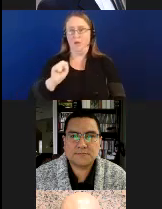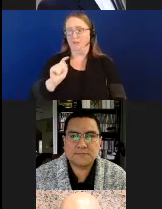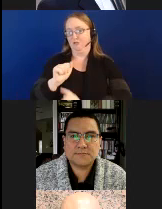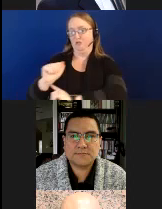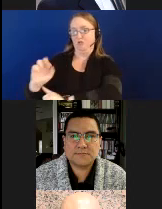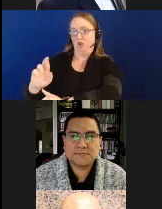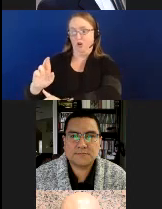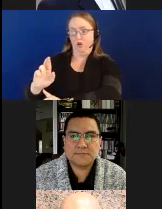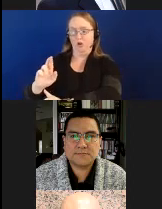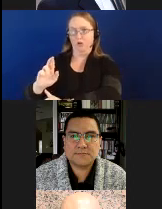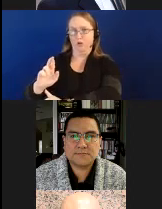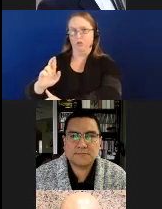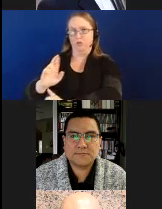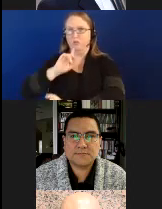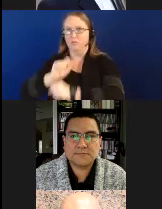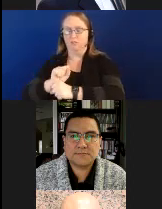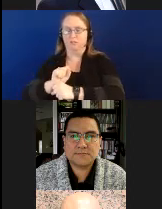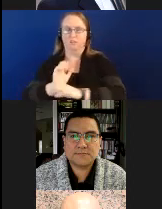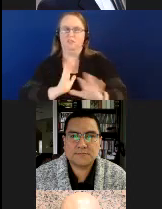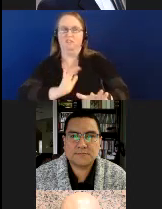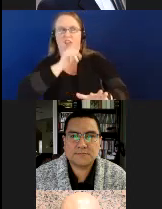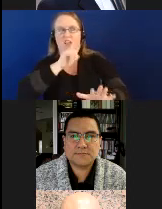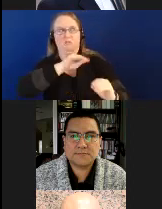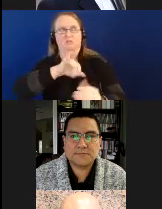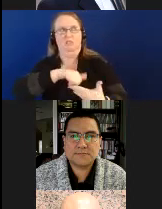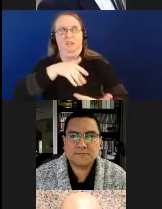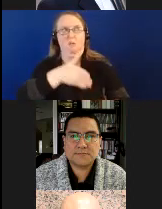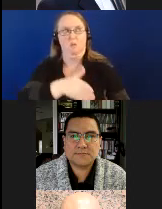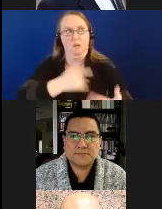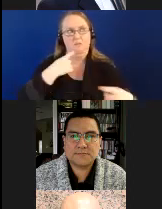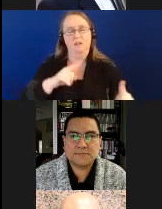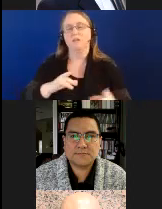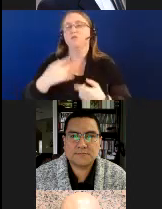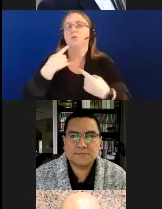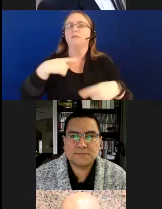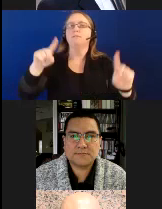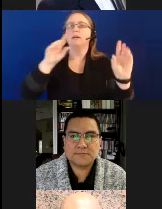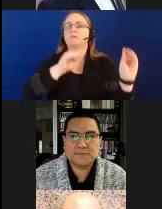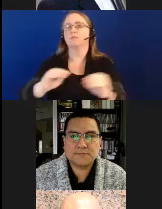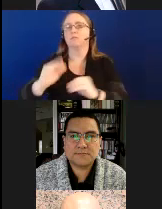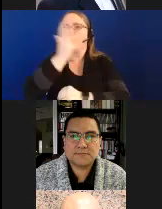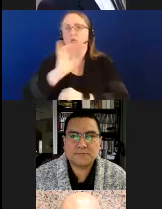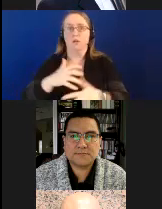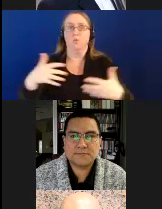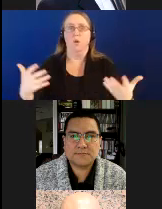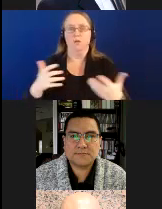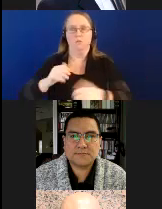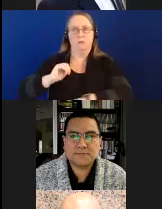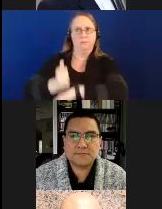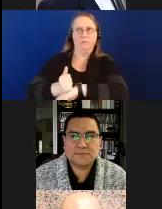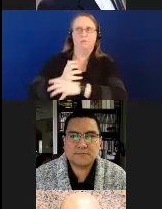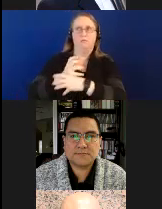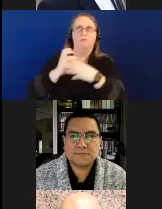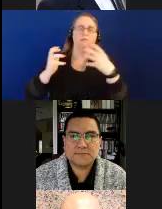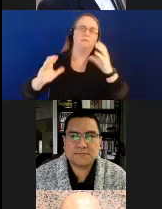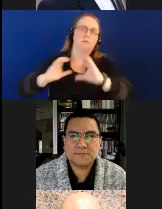be discouraging effective instruction. And so what does effective instruction look like? Based on a lot of conversations and feedback from educators,